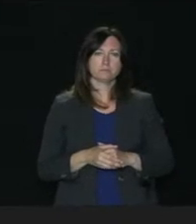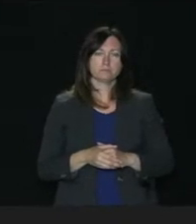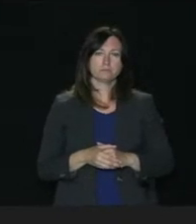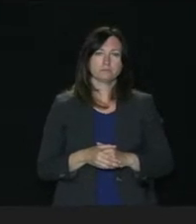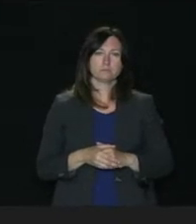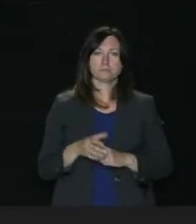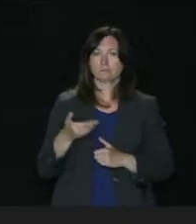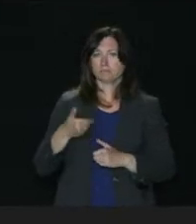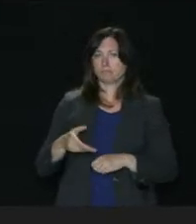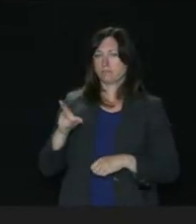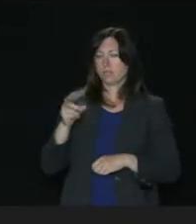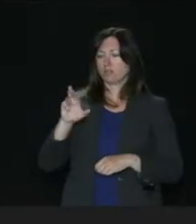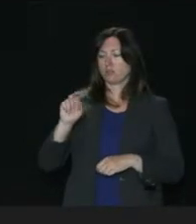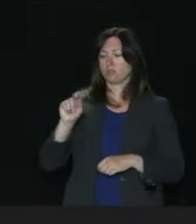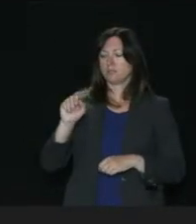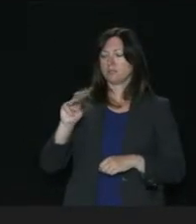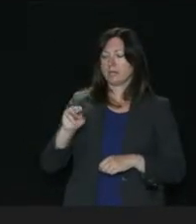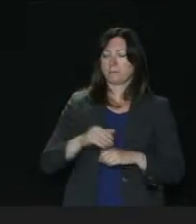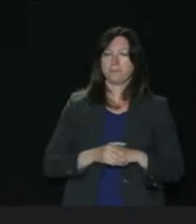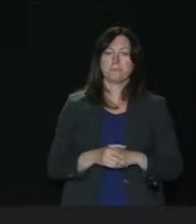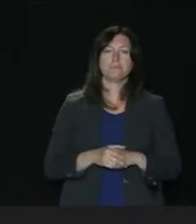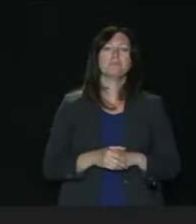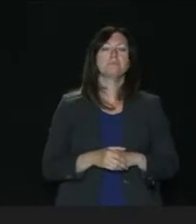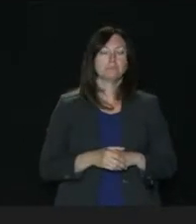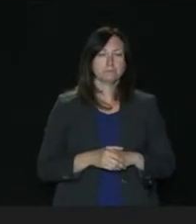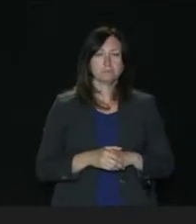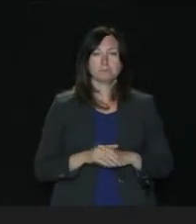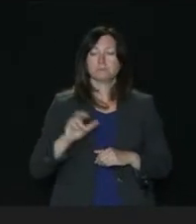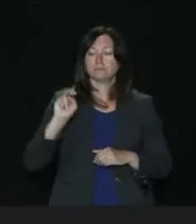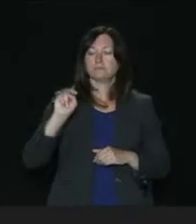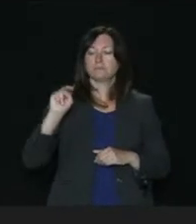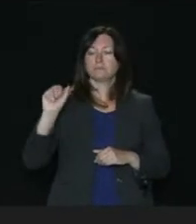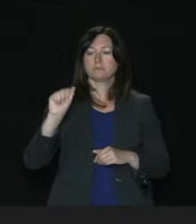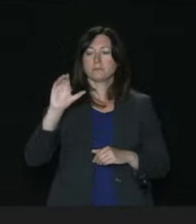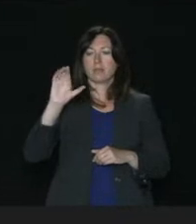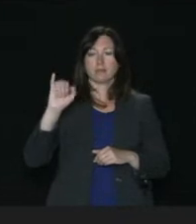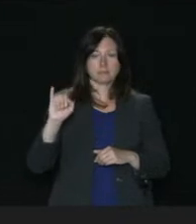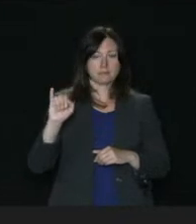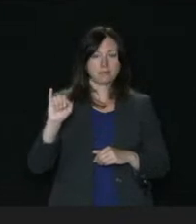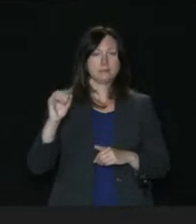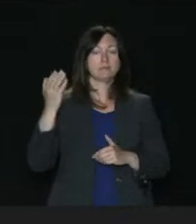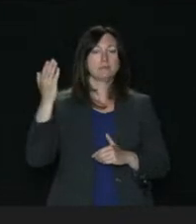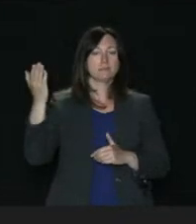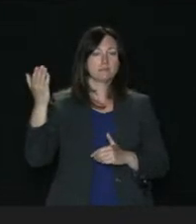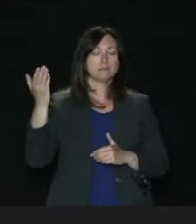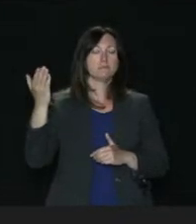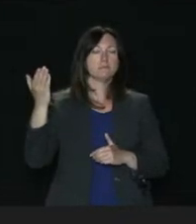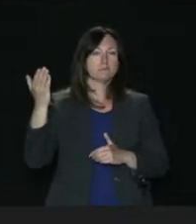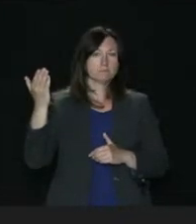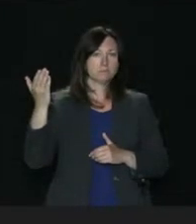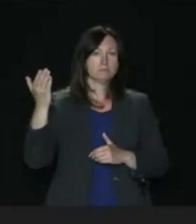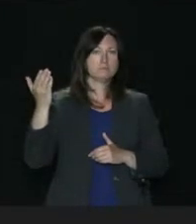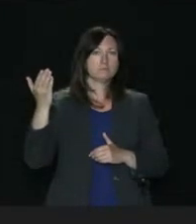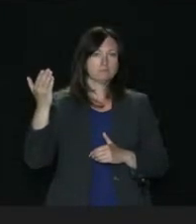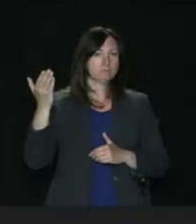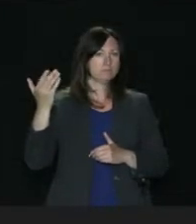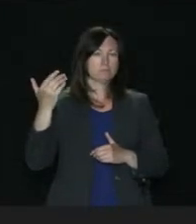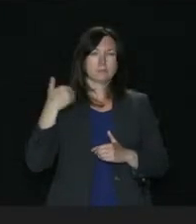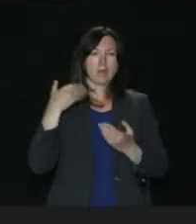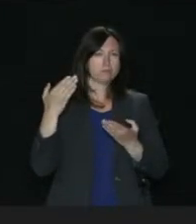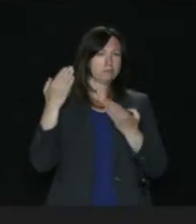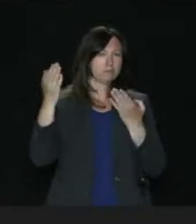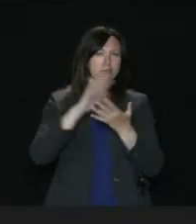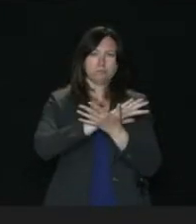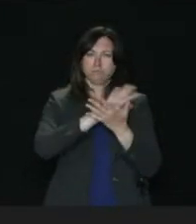Yeah, so the National Advisory Committee on Immunization provided a number of different